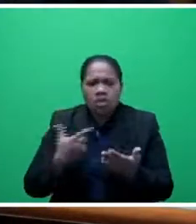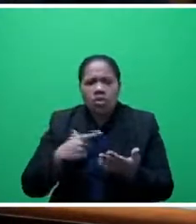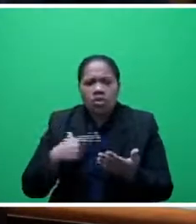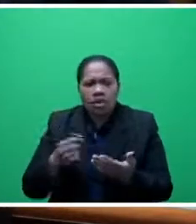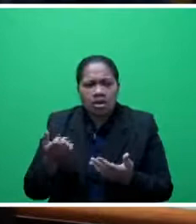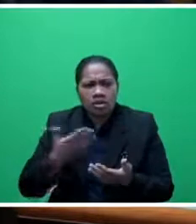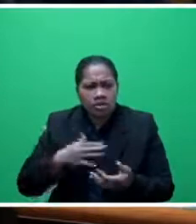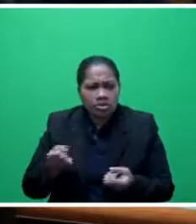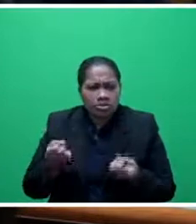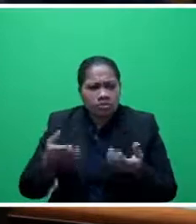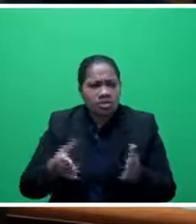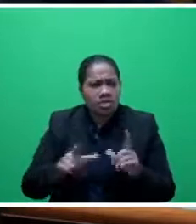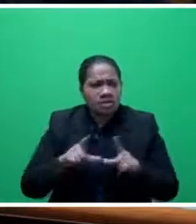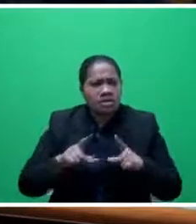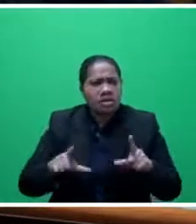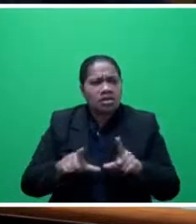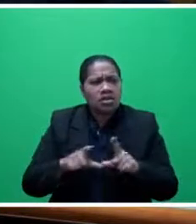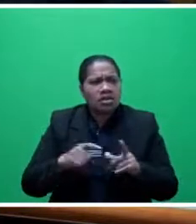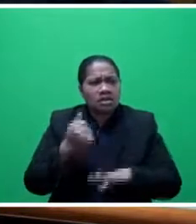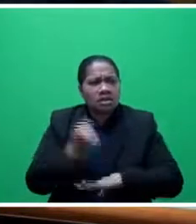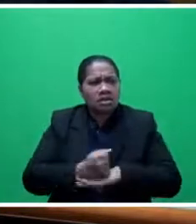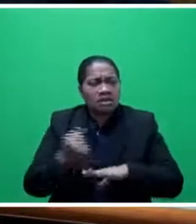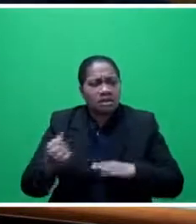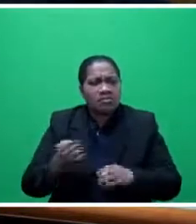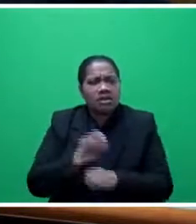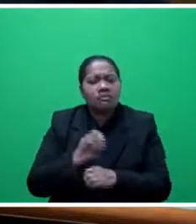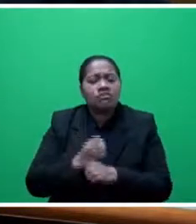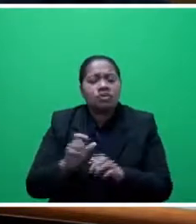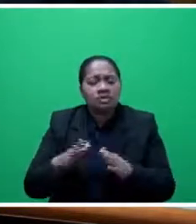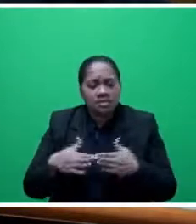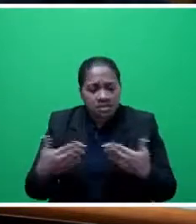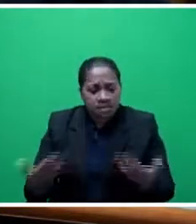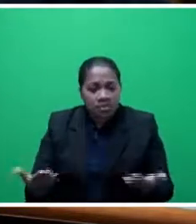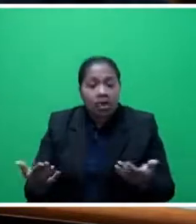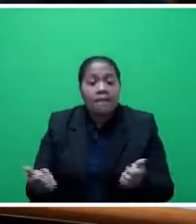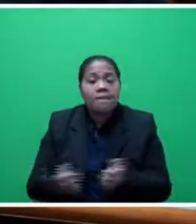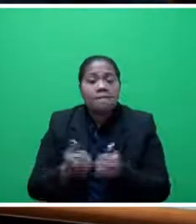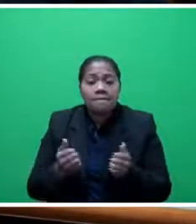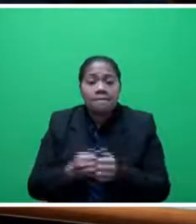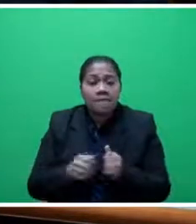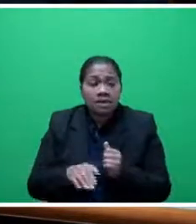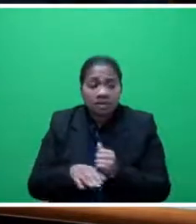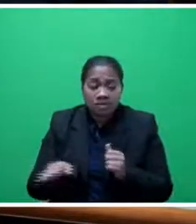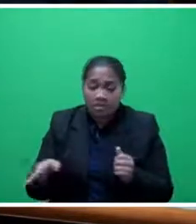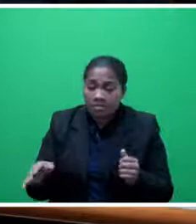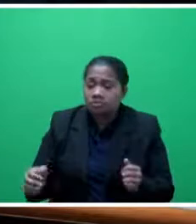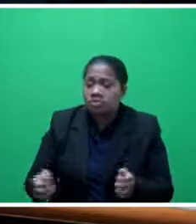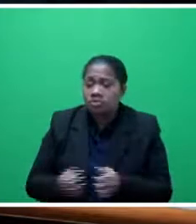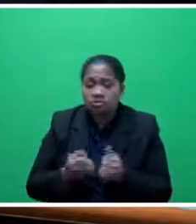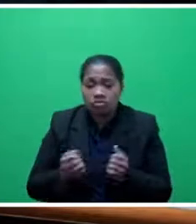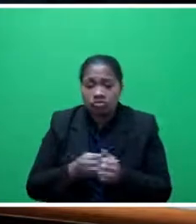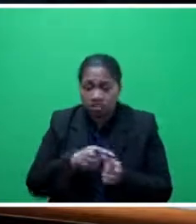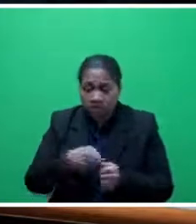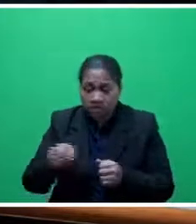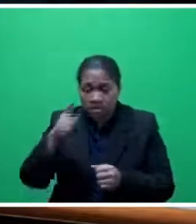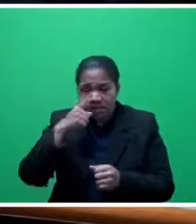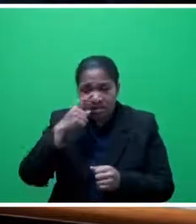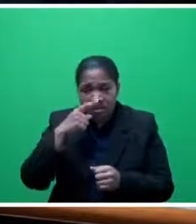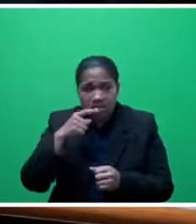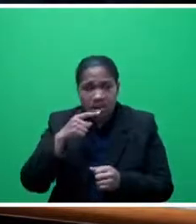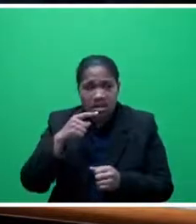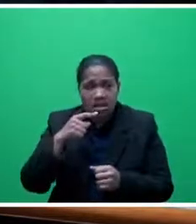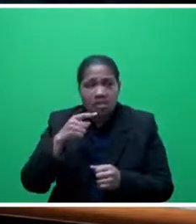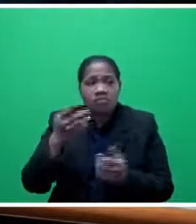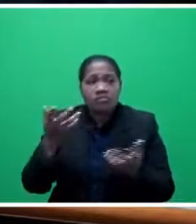government act, local government employees now, when many of them, majority of those people are not people at the